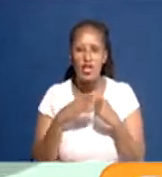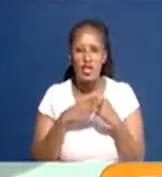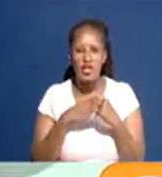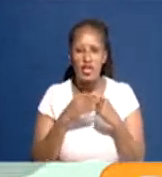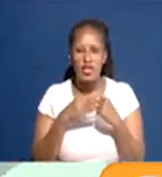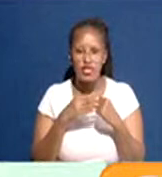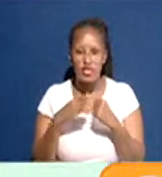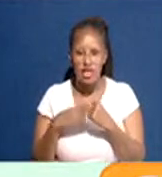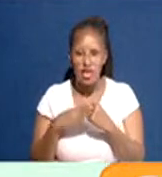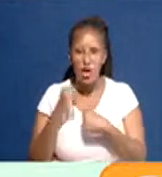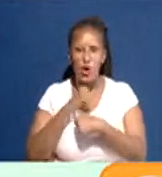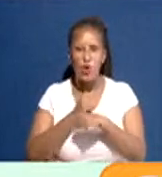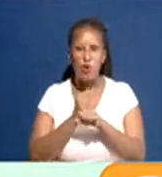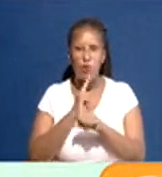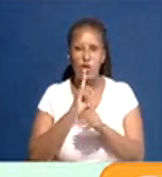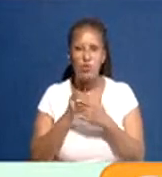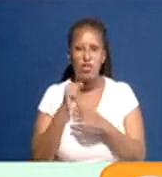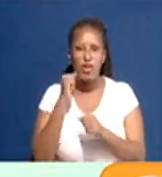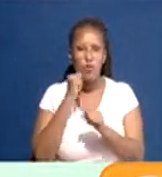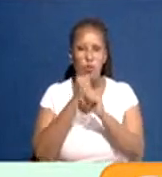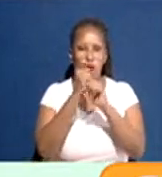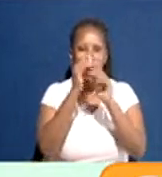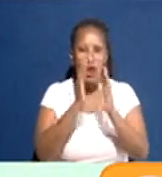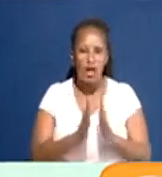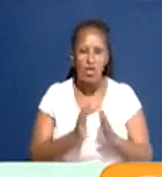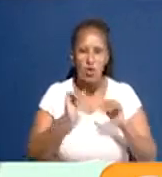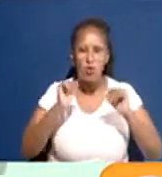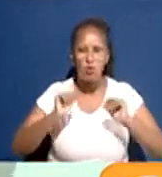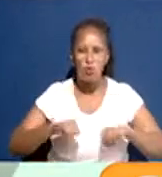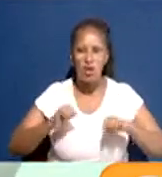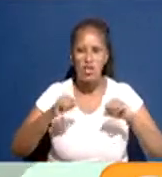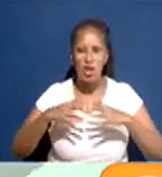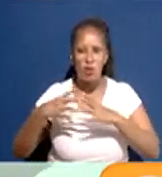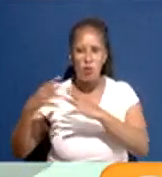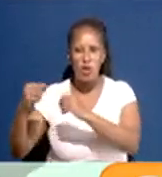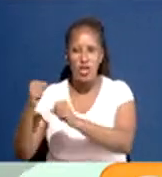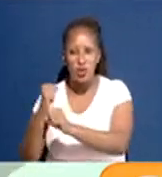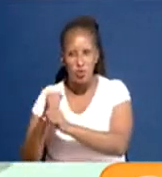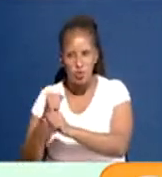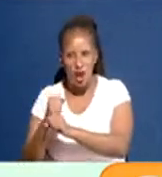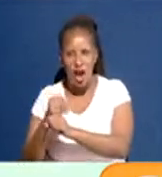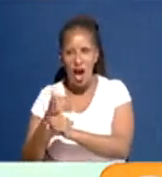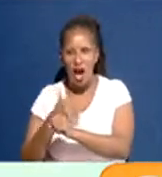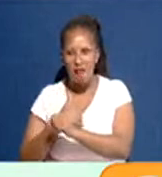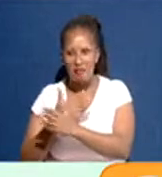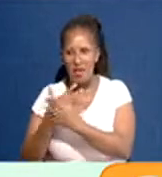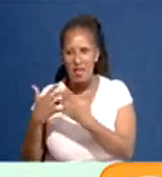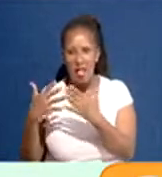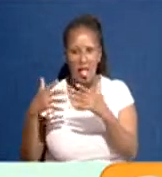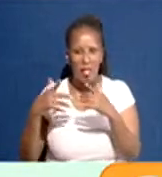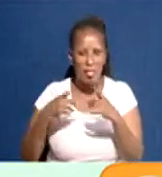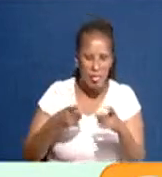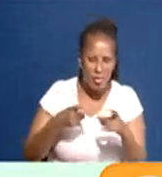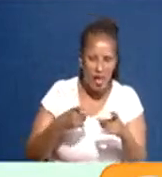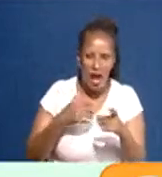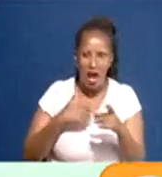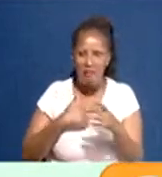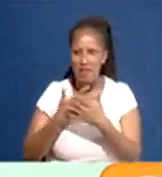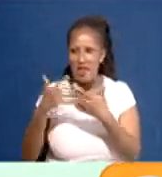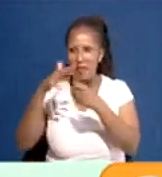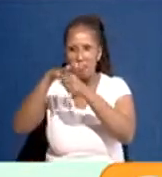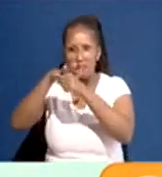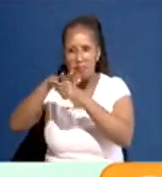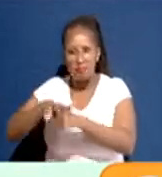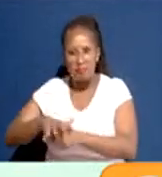to ensure that workers can go to work, there is no harassment, there is no